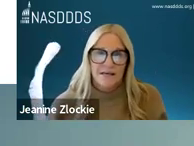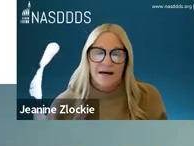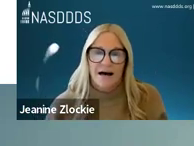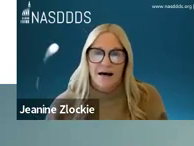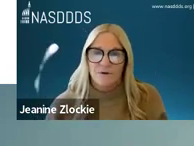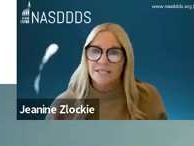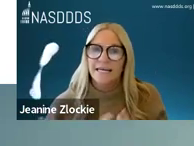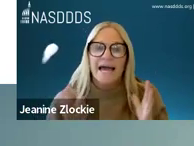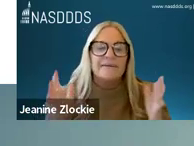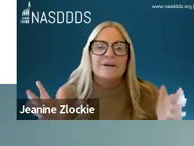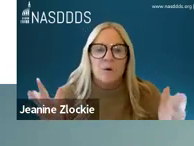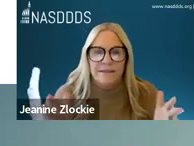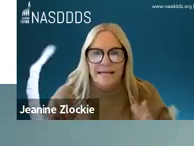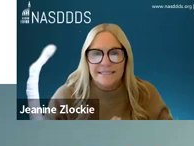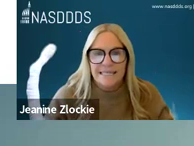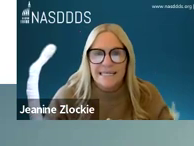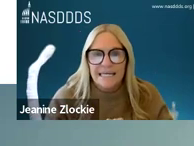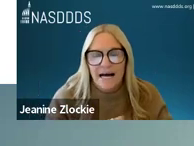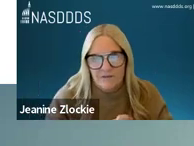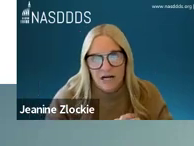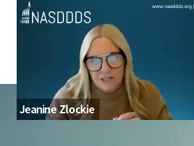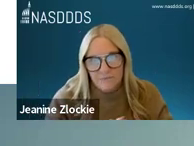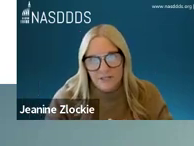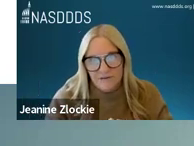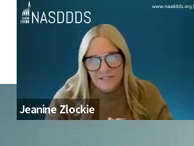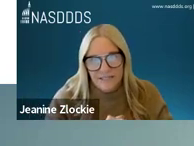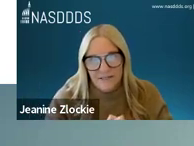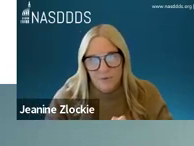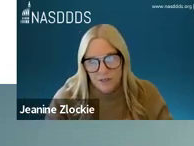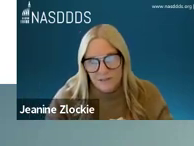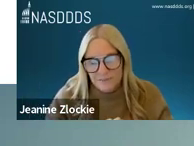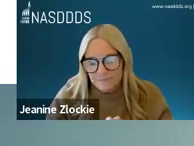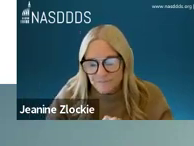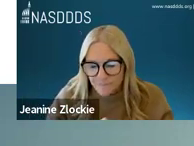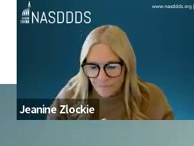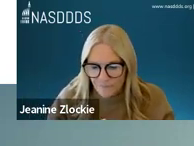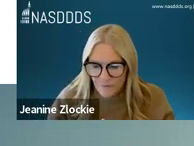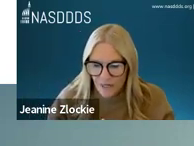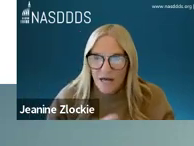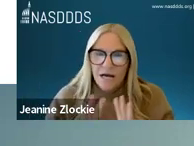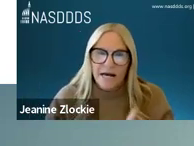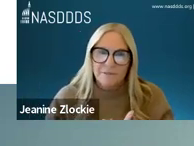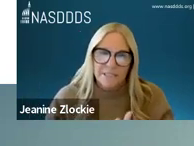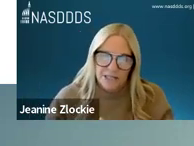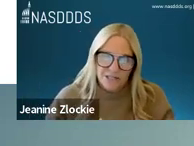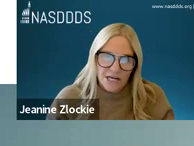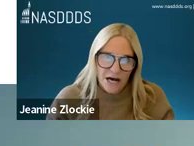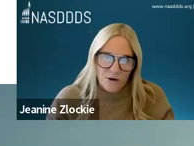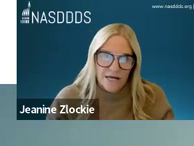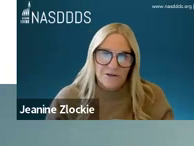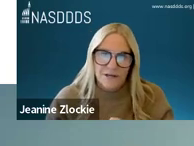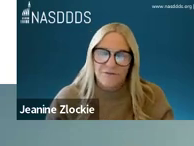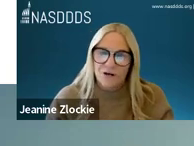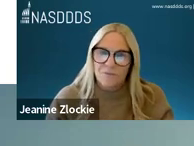seniors, really everyone that's in need of long-term services and supports. A couple of years